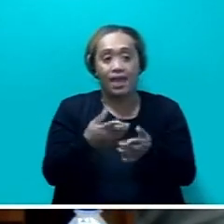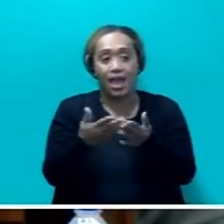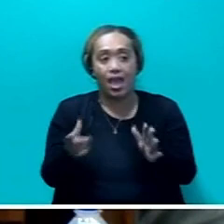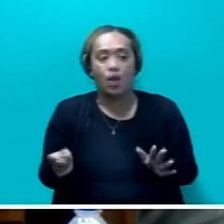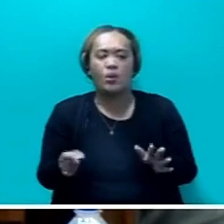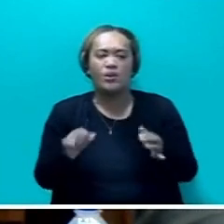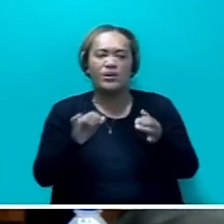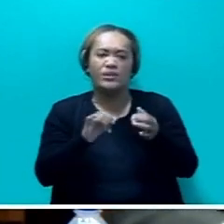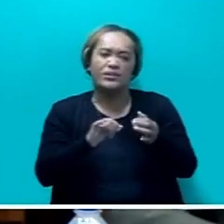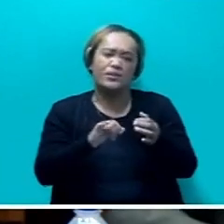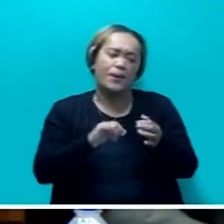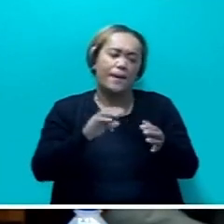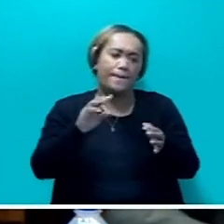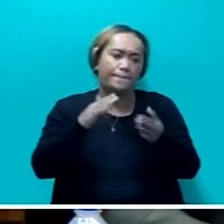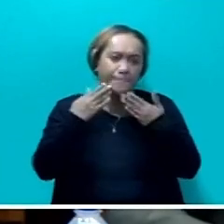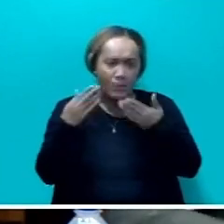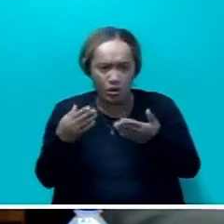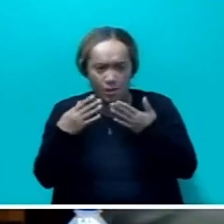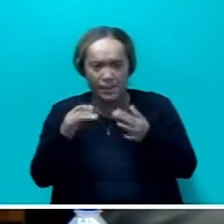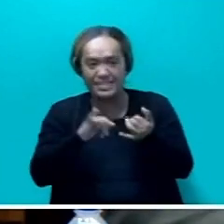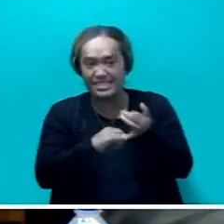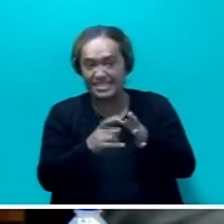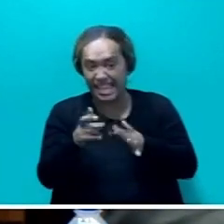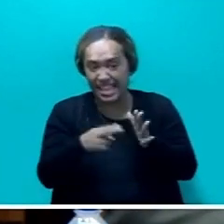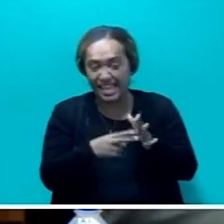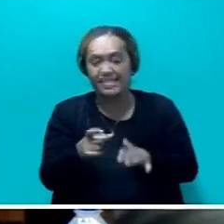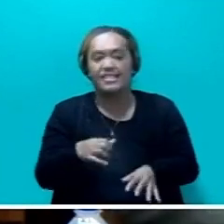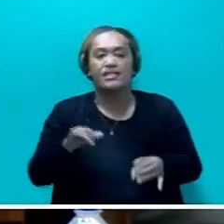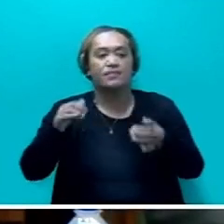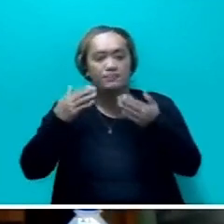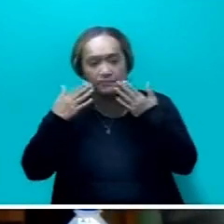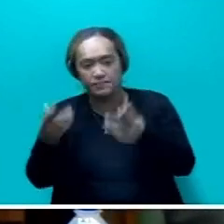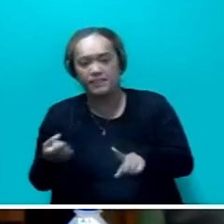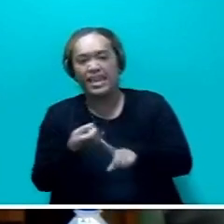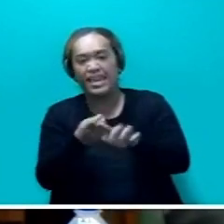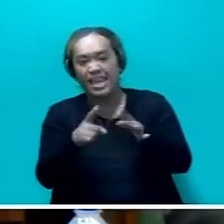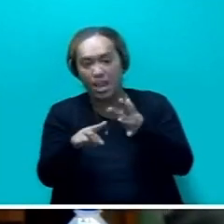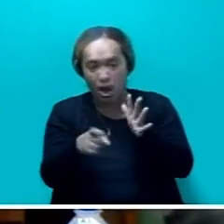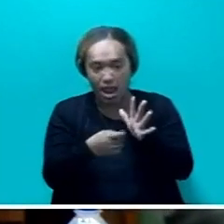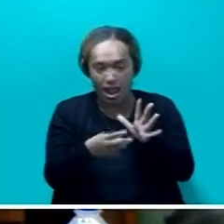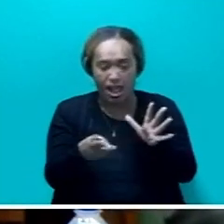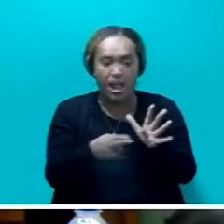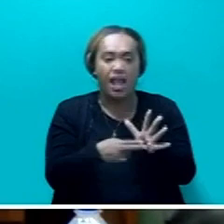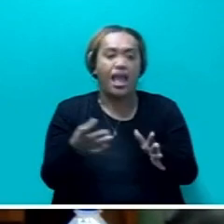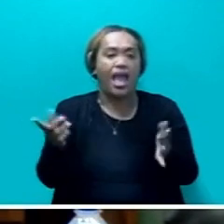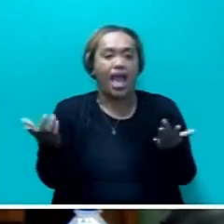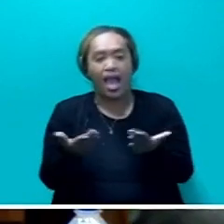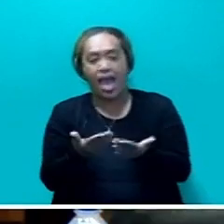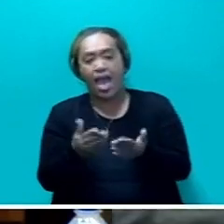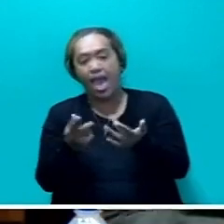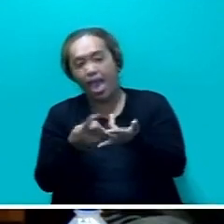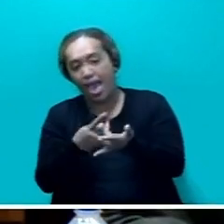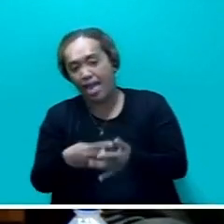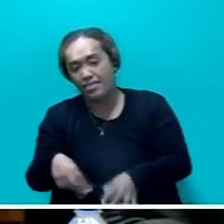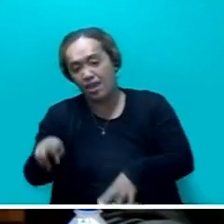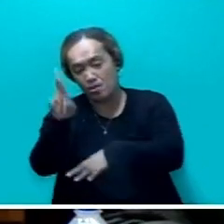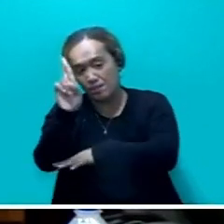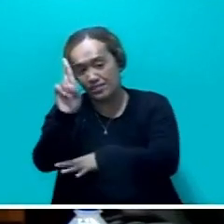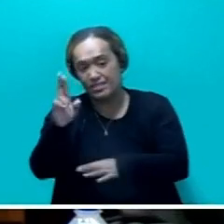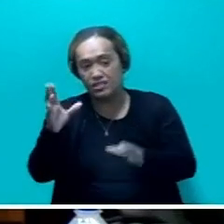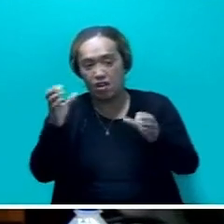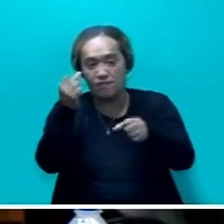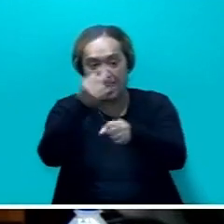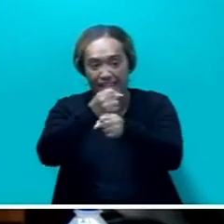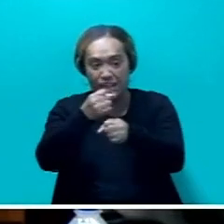Singh, Honourable Agni Dev Singh, Honourable Shashi Kiran, representatives of the Girmit Council, representatives of the